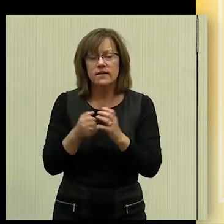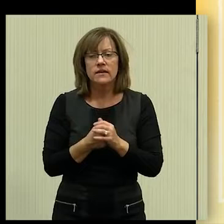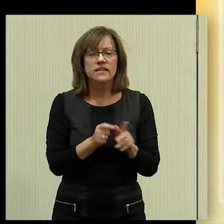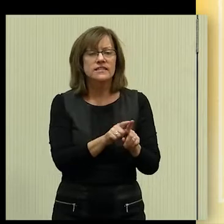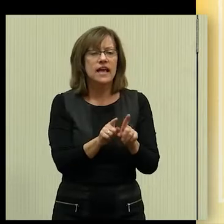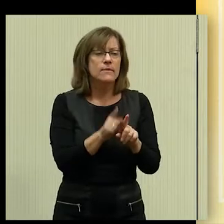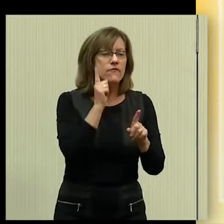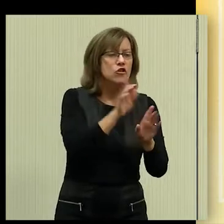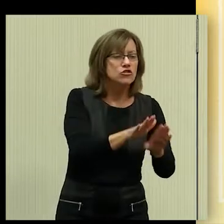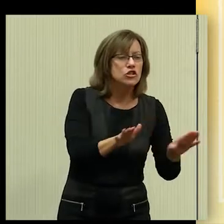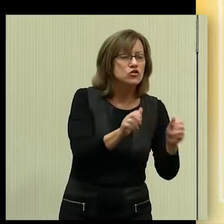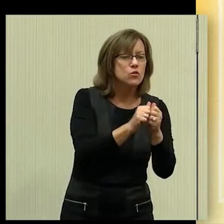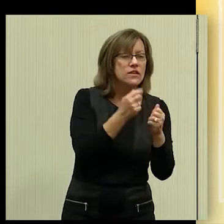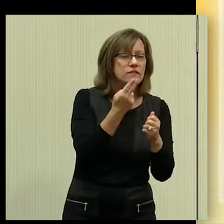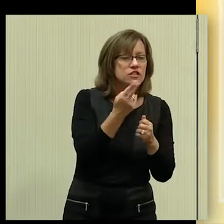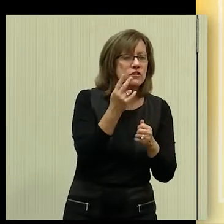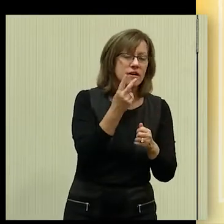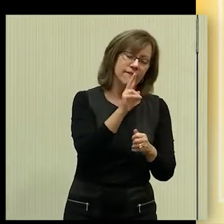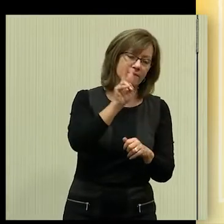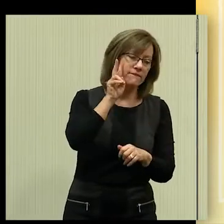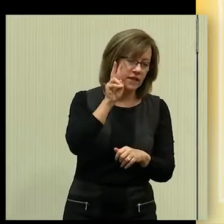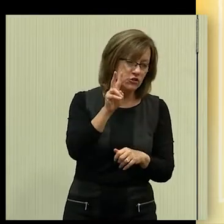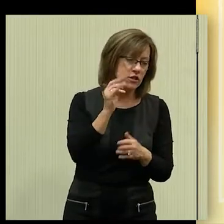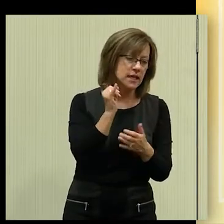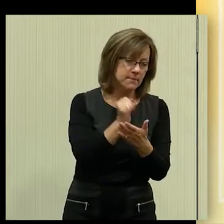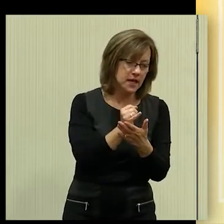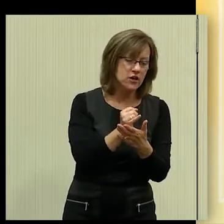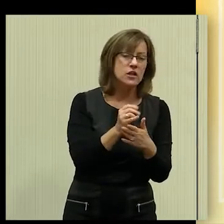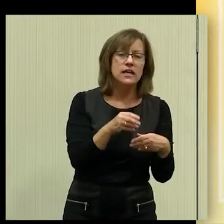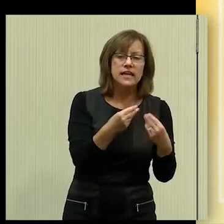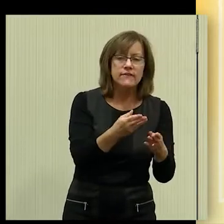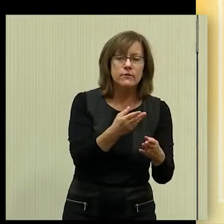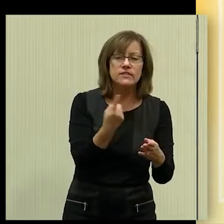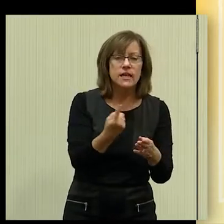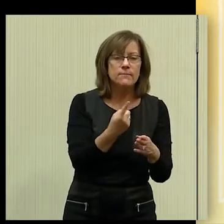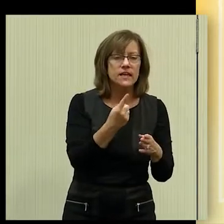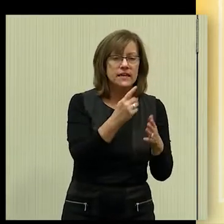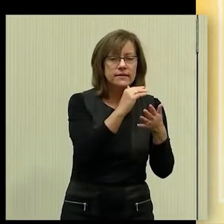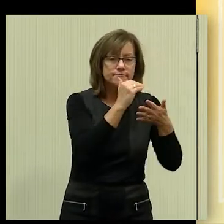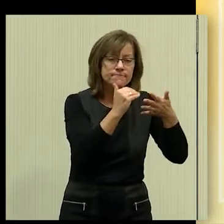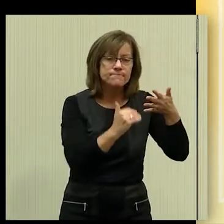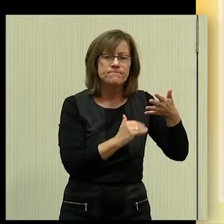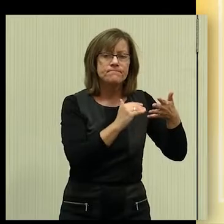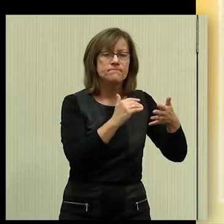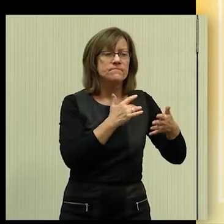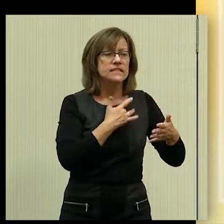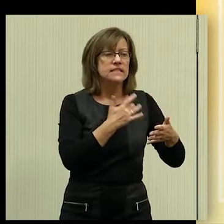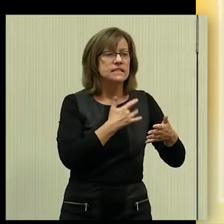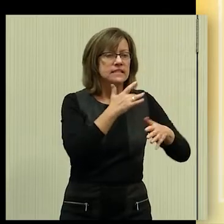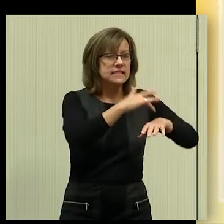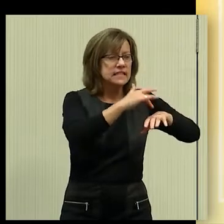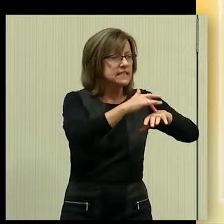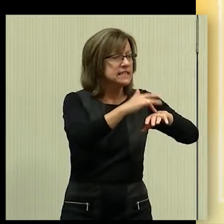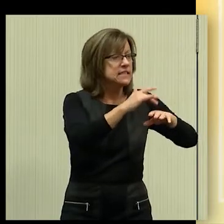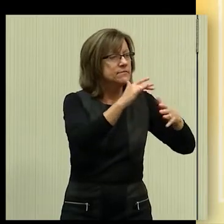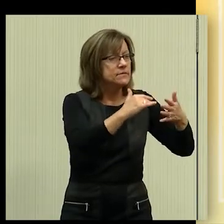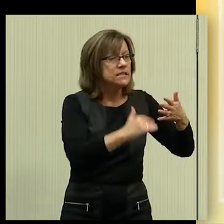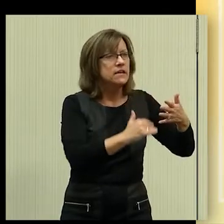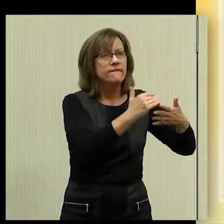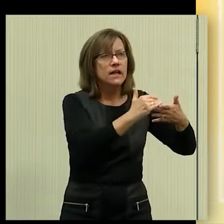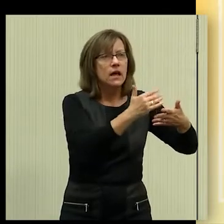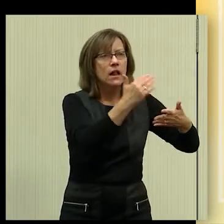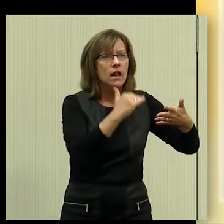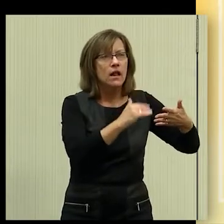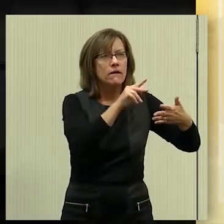with visual impairments. You may put something tactily to show them what the steps are, have them feel those, or orally tell them what they